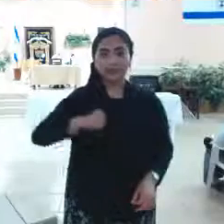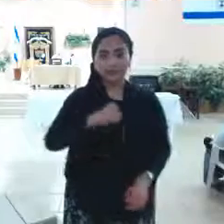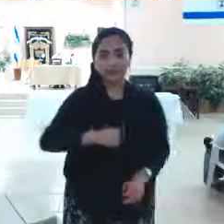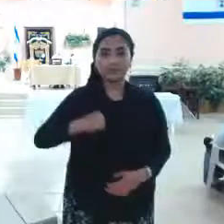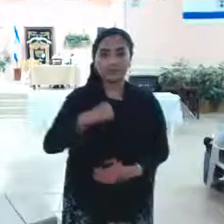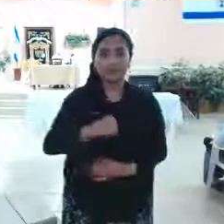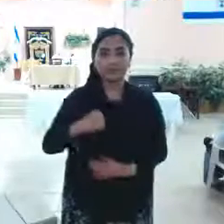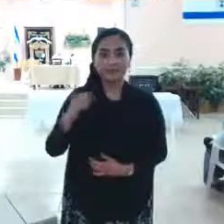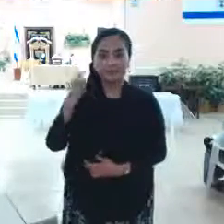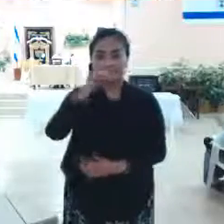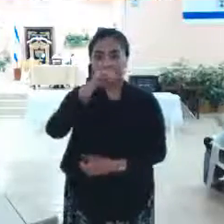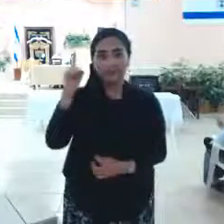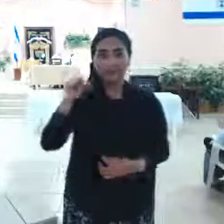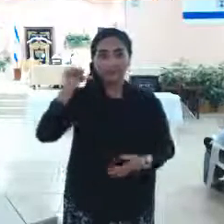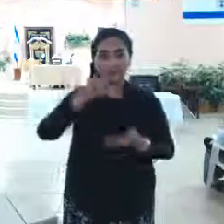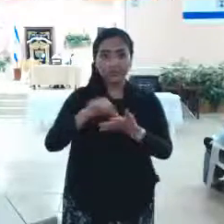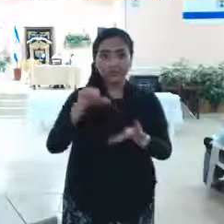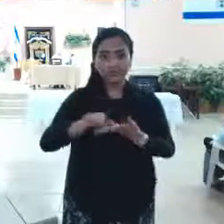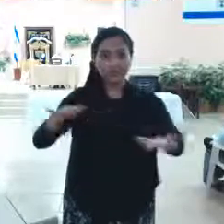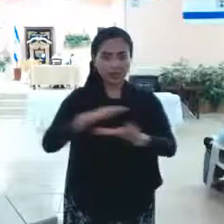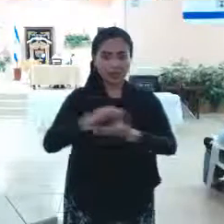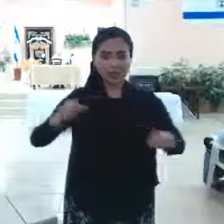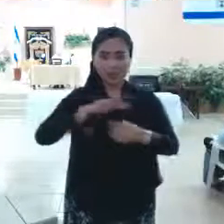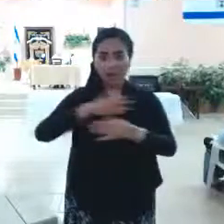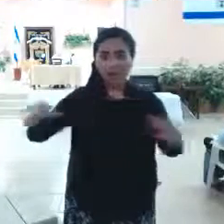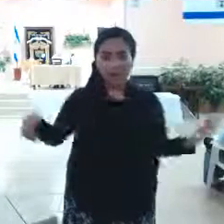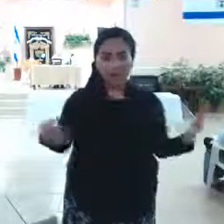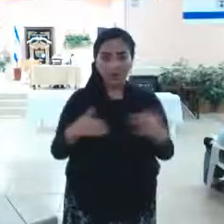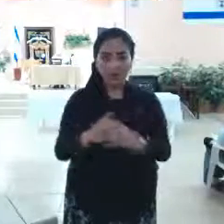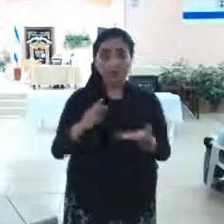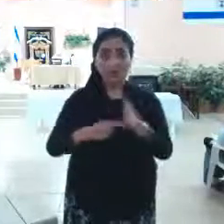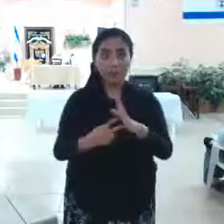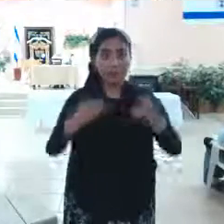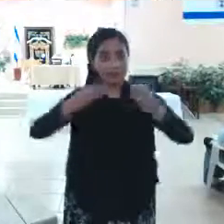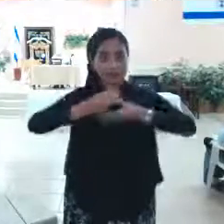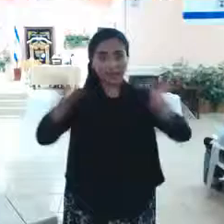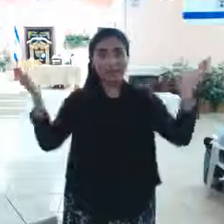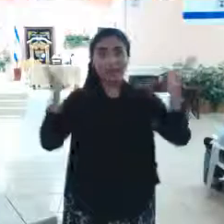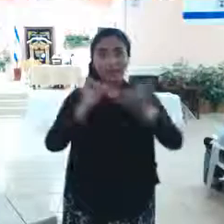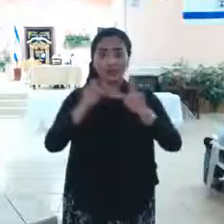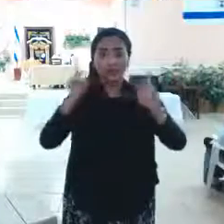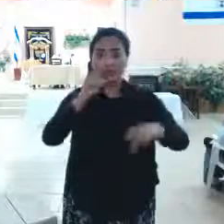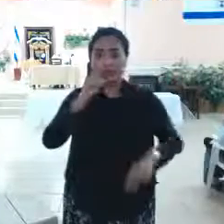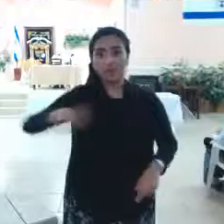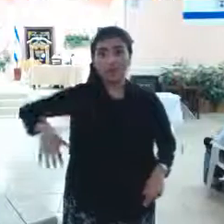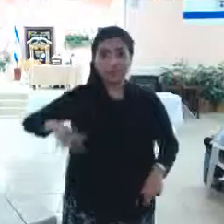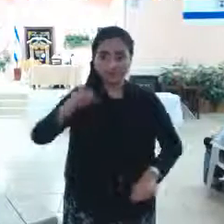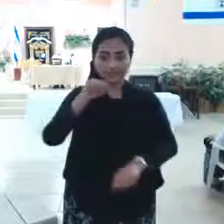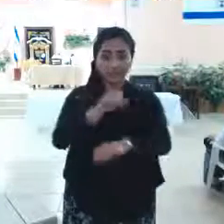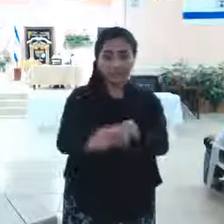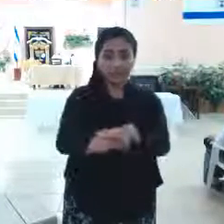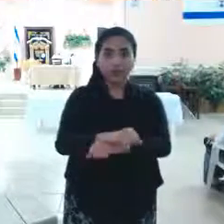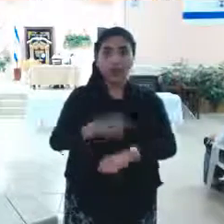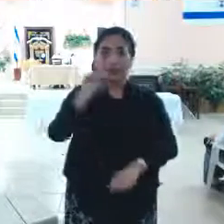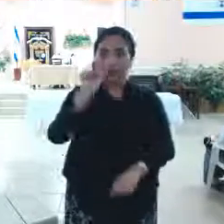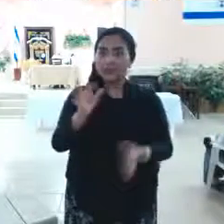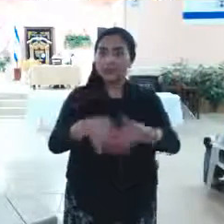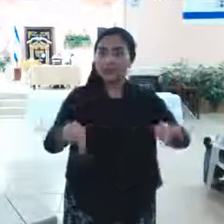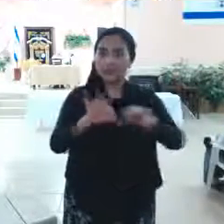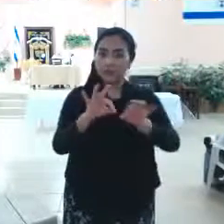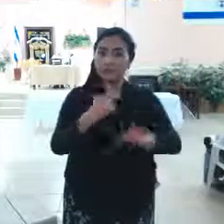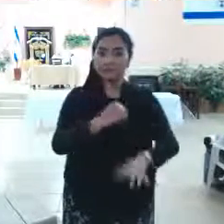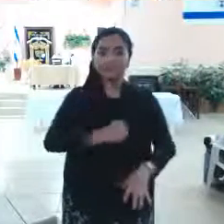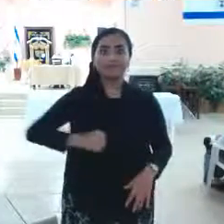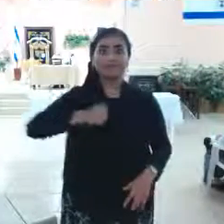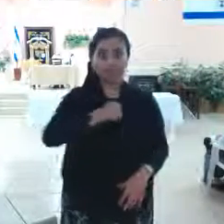a repentance. Because the Assyrians, they took everything. So the call was for the ones that they were not captive to